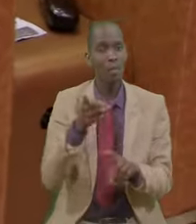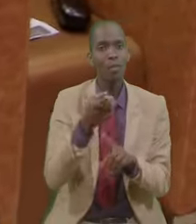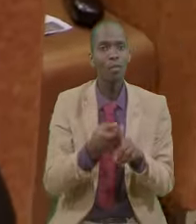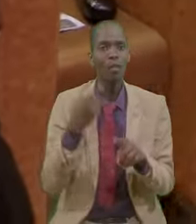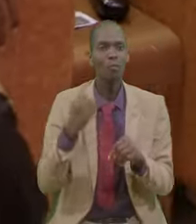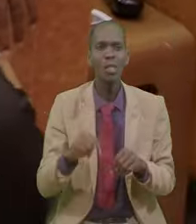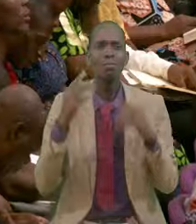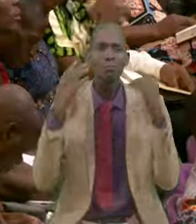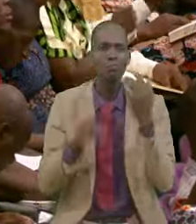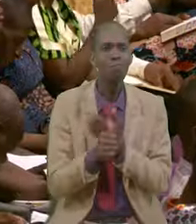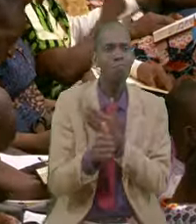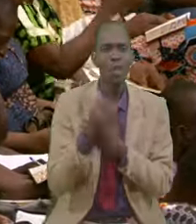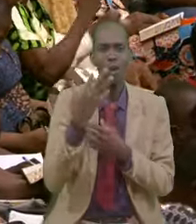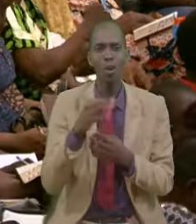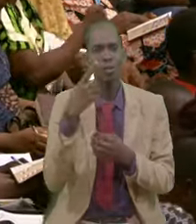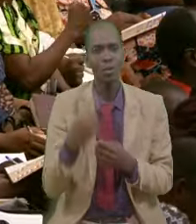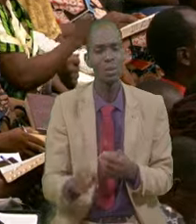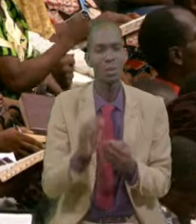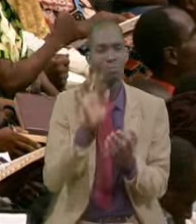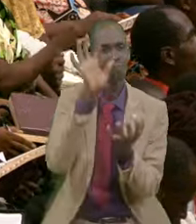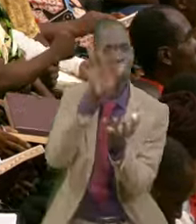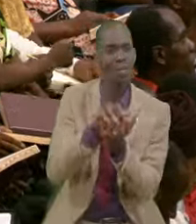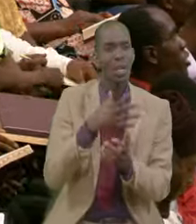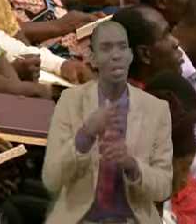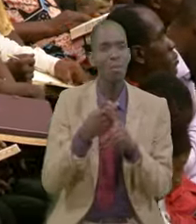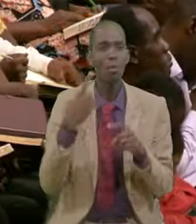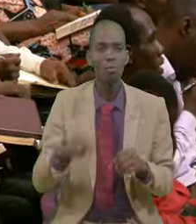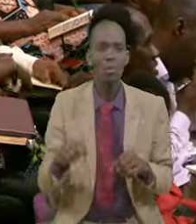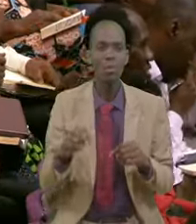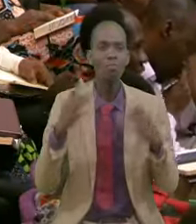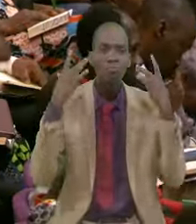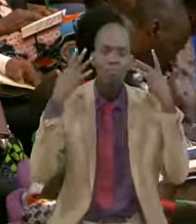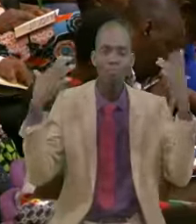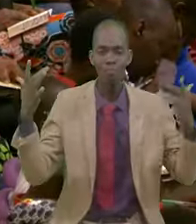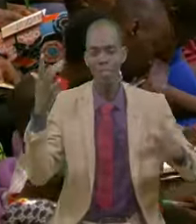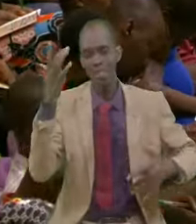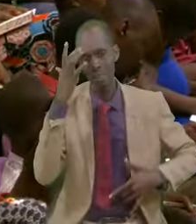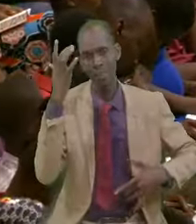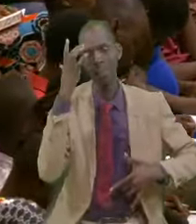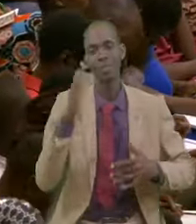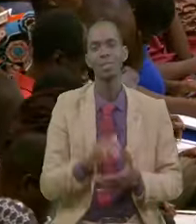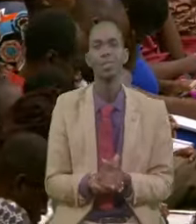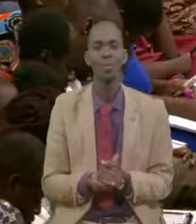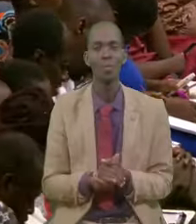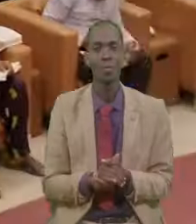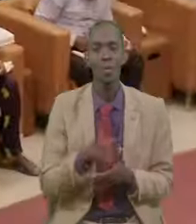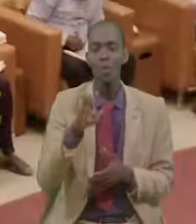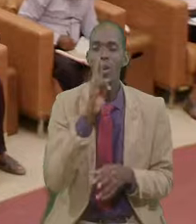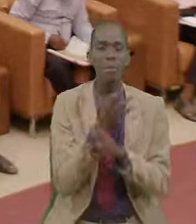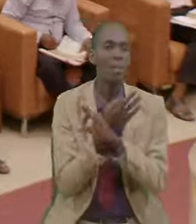snare of the fowler and from the noisome pestilence. You're